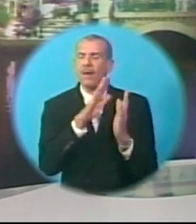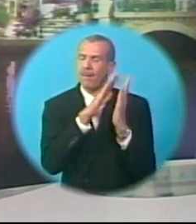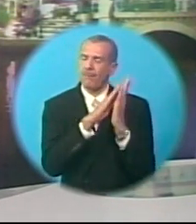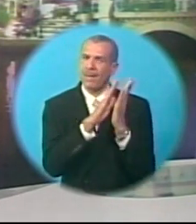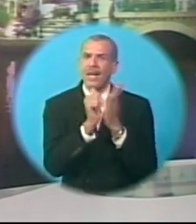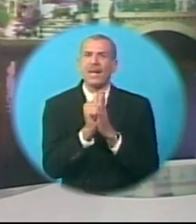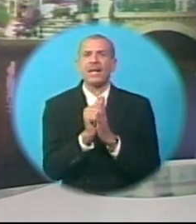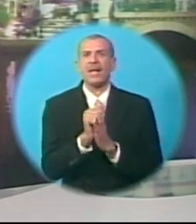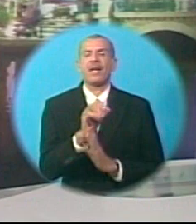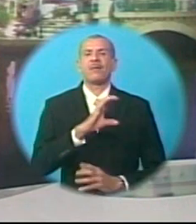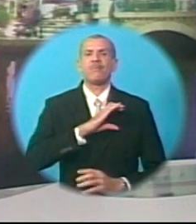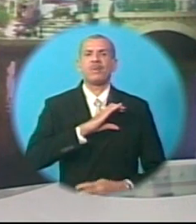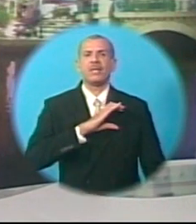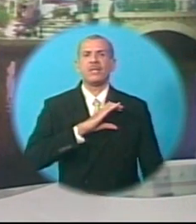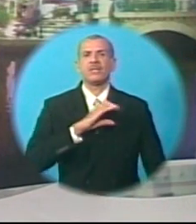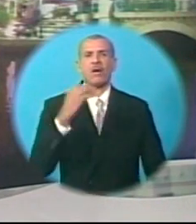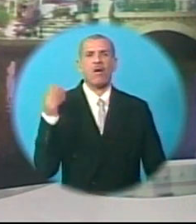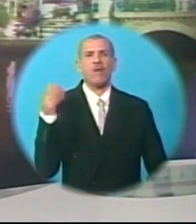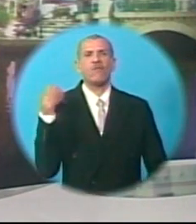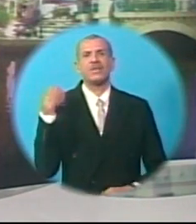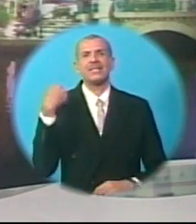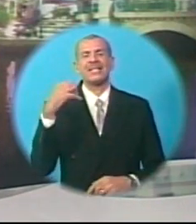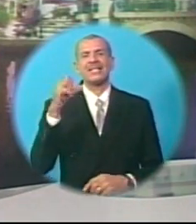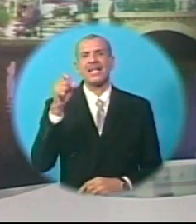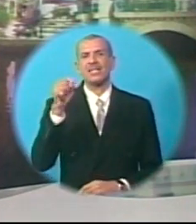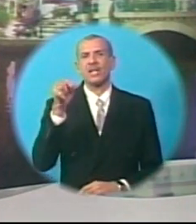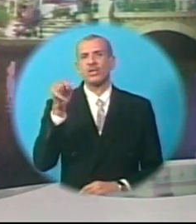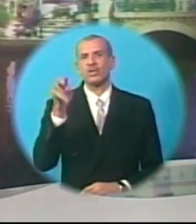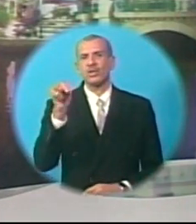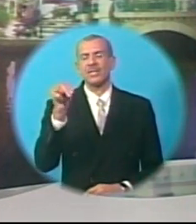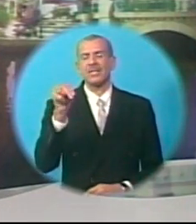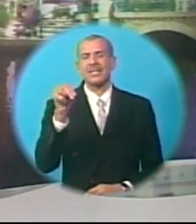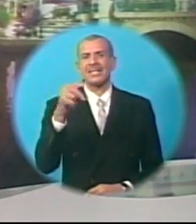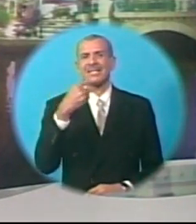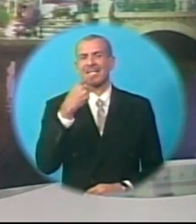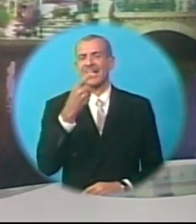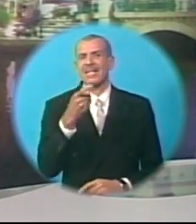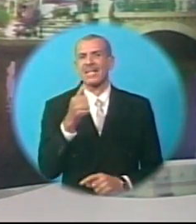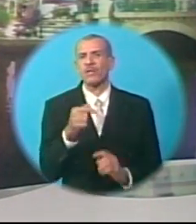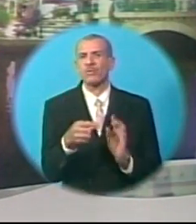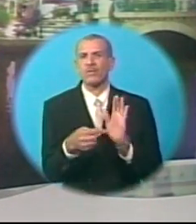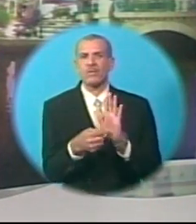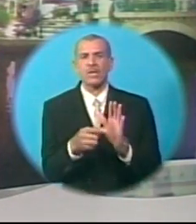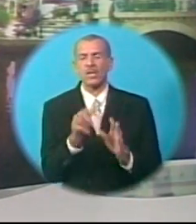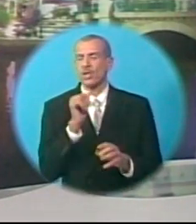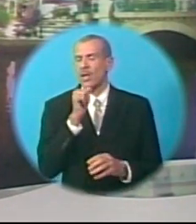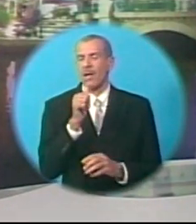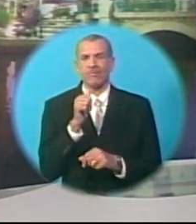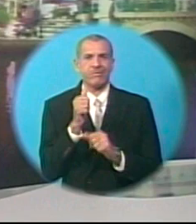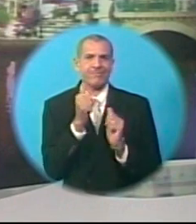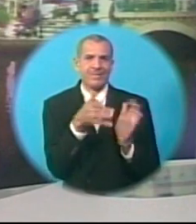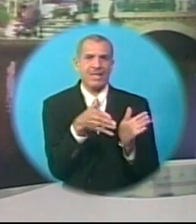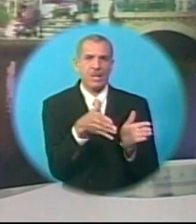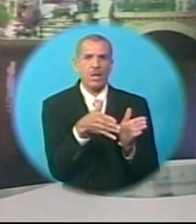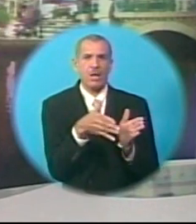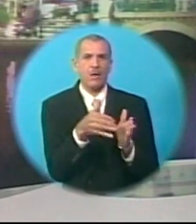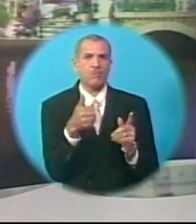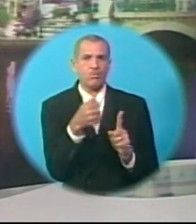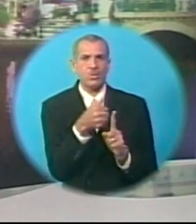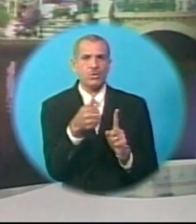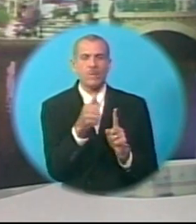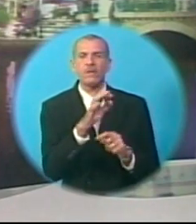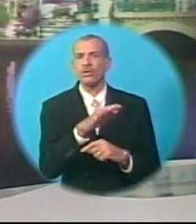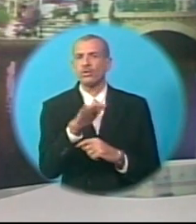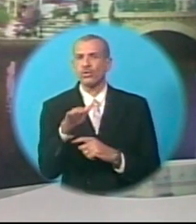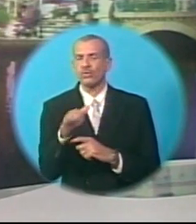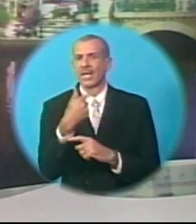Relations Officer Station Sergeant Roland Cobbler, investigations revealed that there was no neglect or abuse of those children.